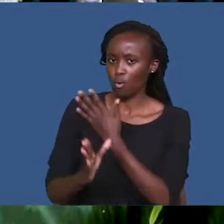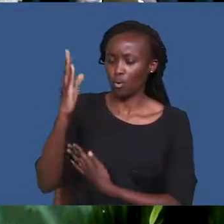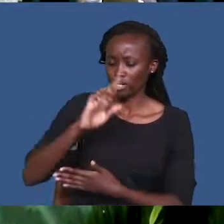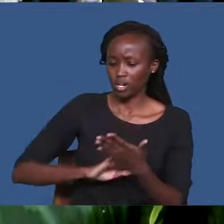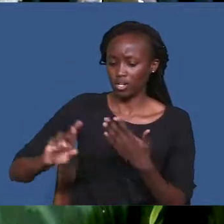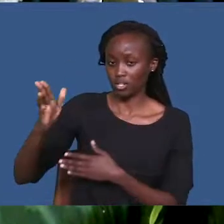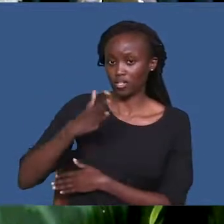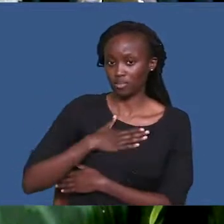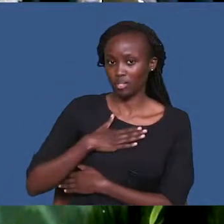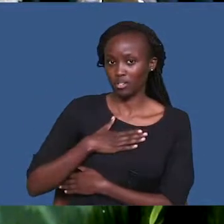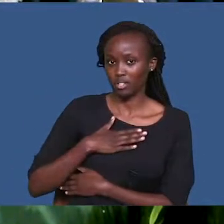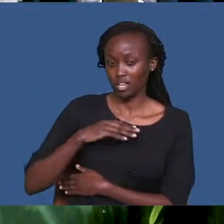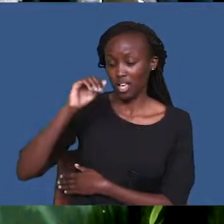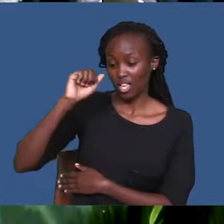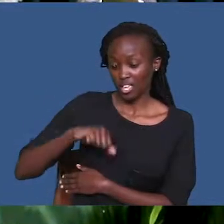righteousness.